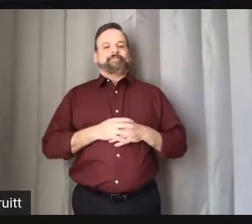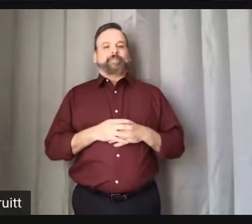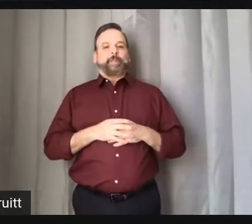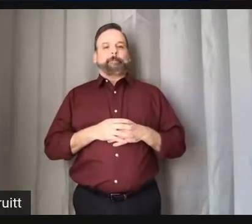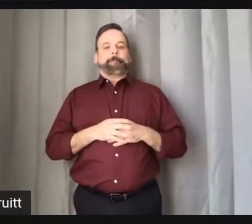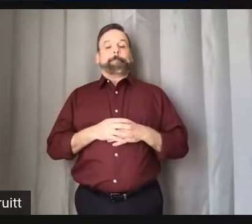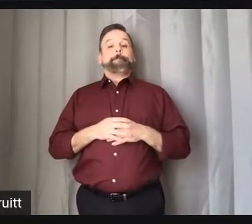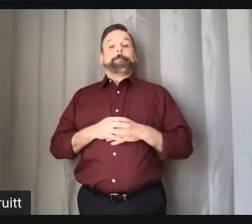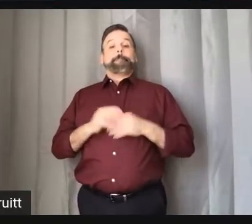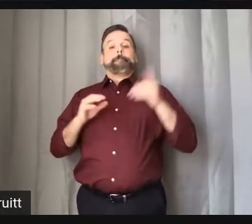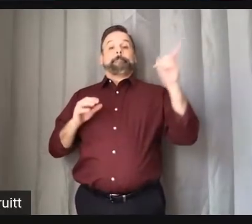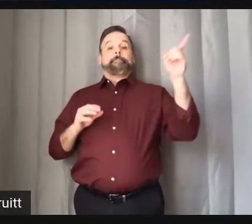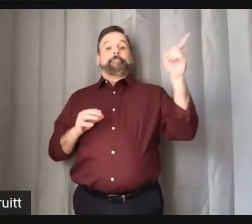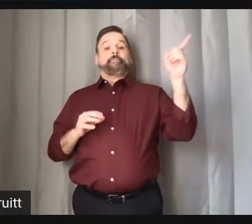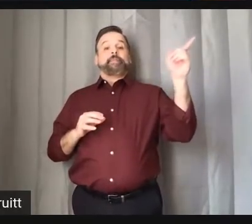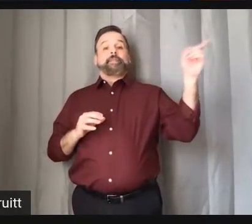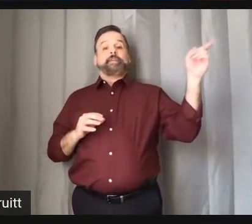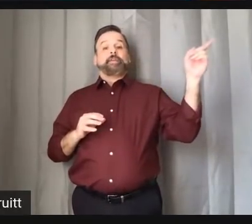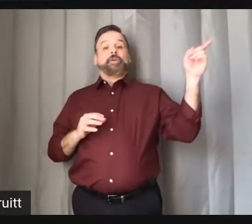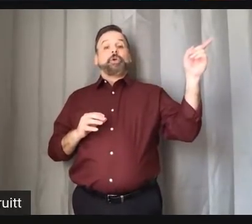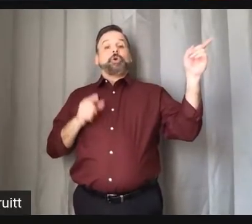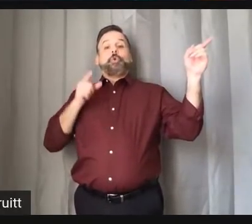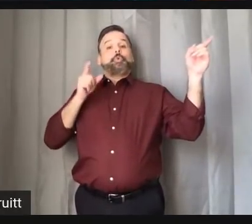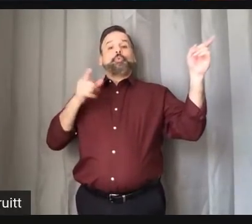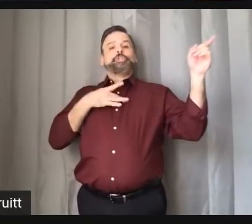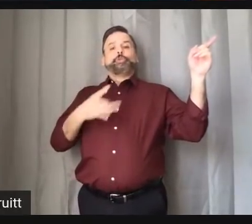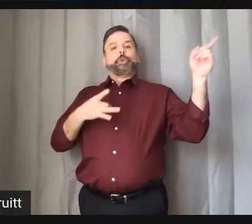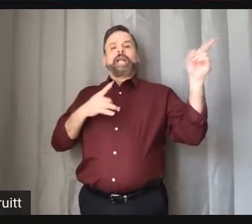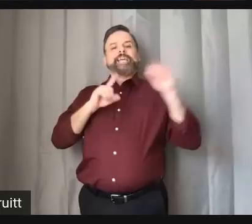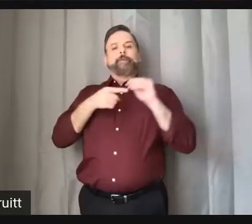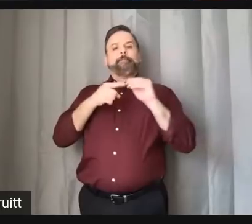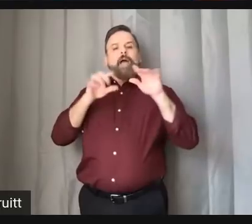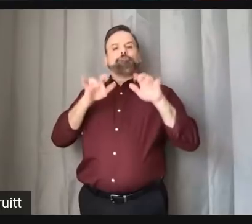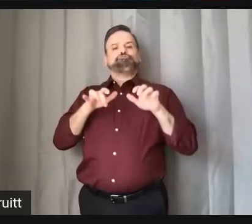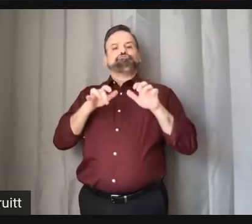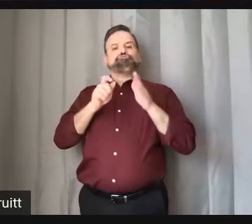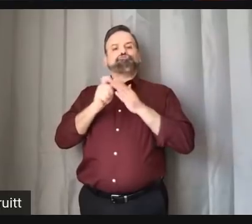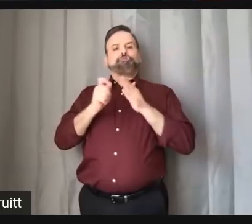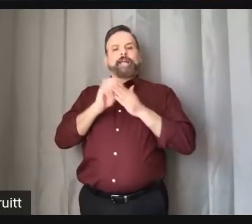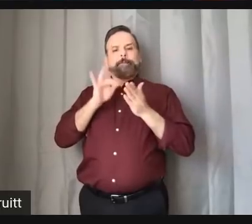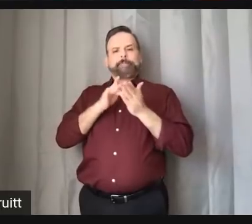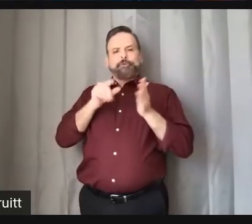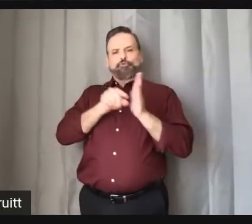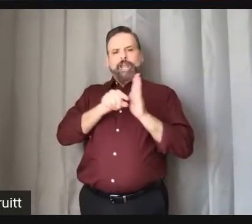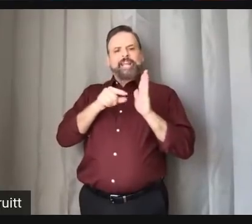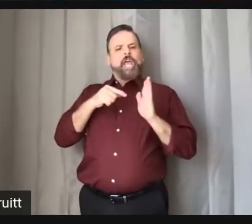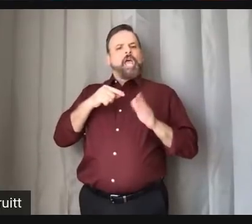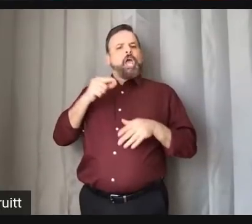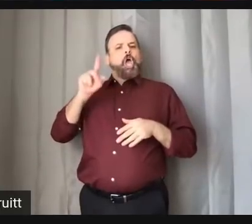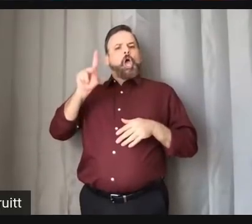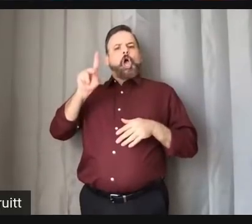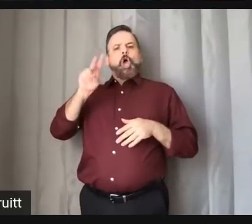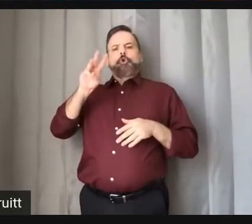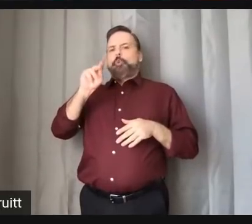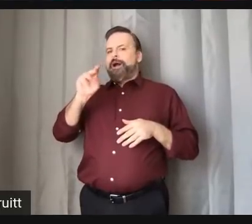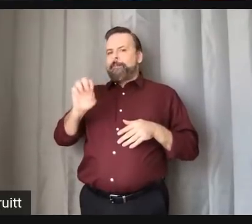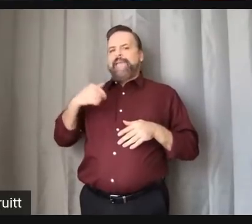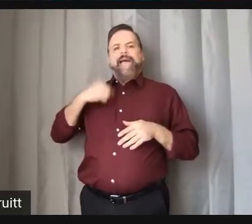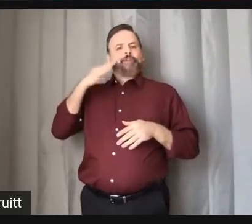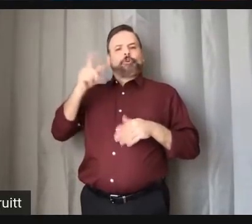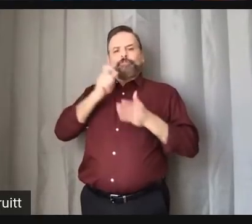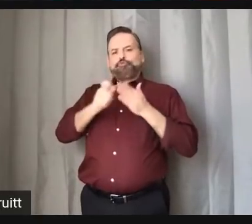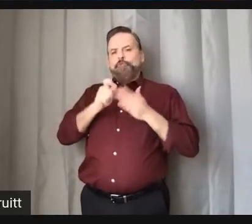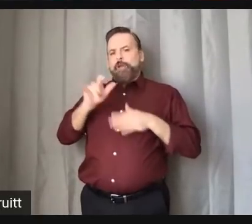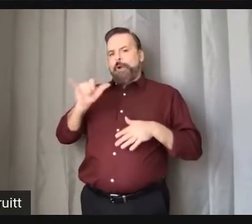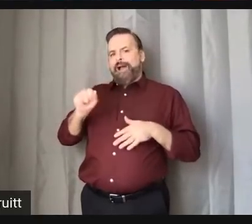So, what do you guys like about writing middle grade specifically? Kwame, I don't know if you write YA also, but Daniel, you write YA